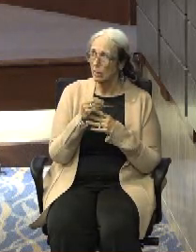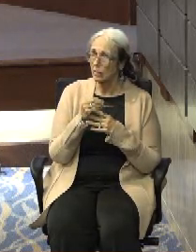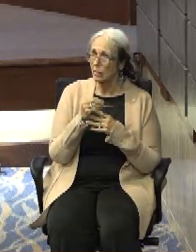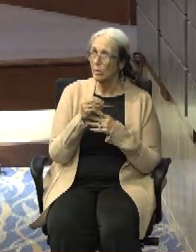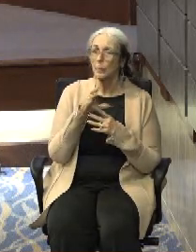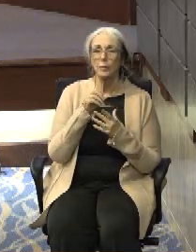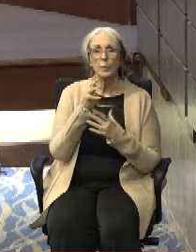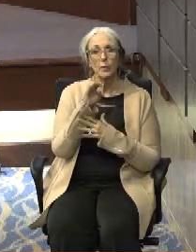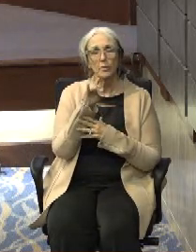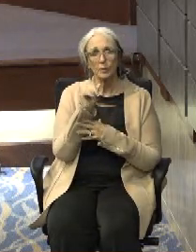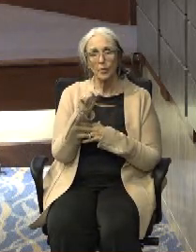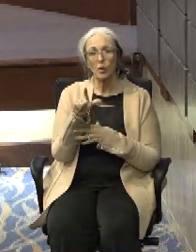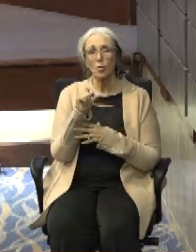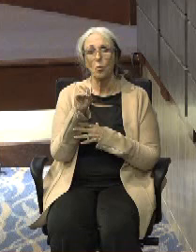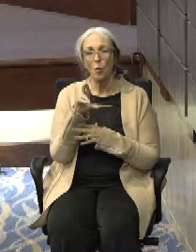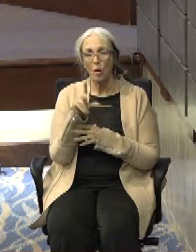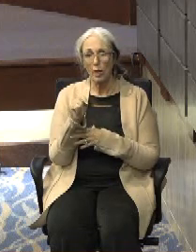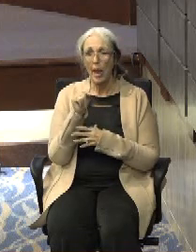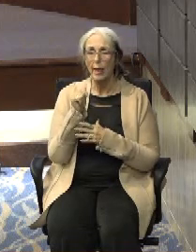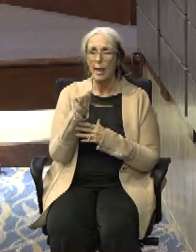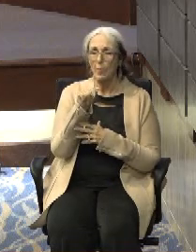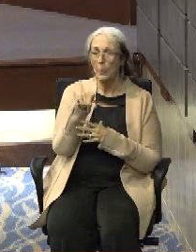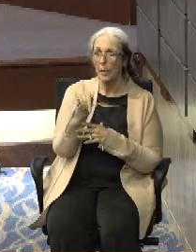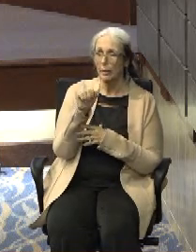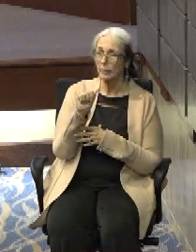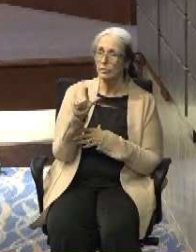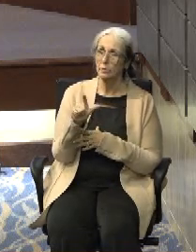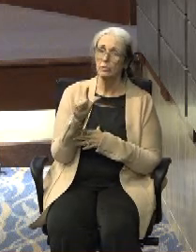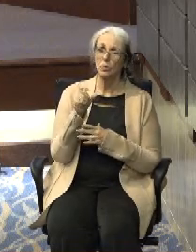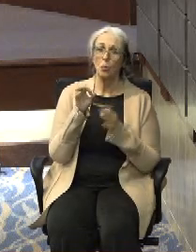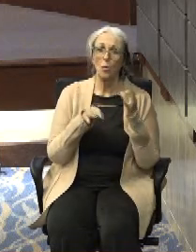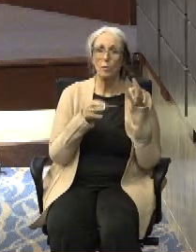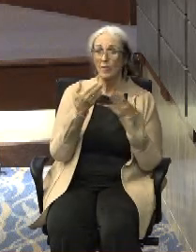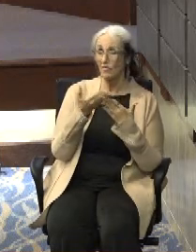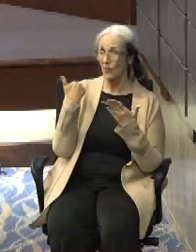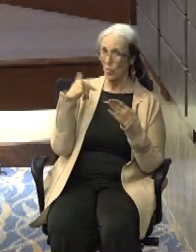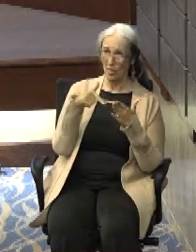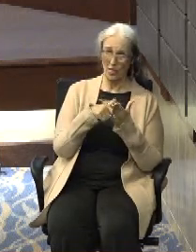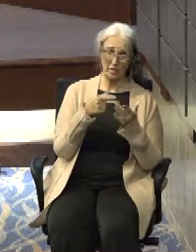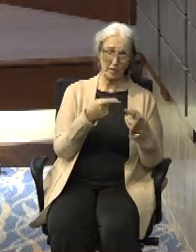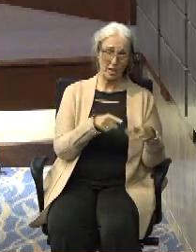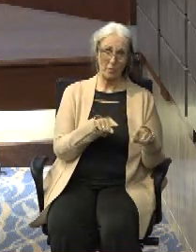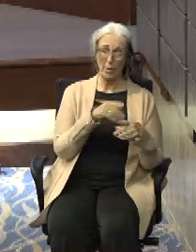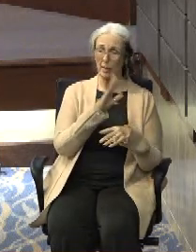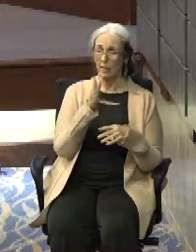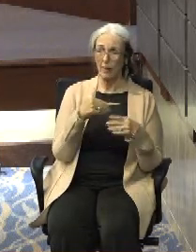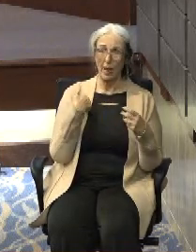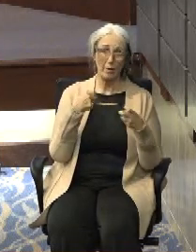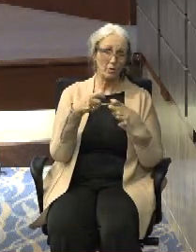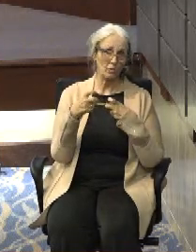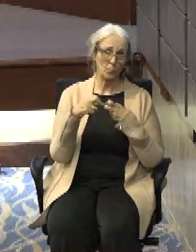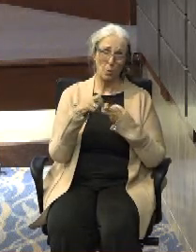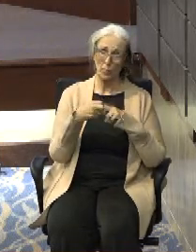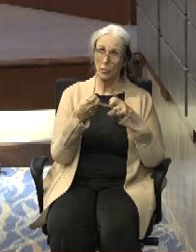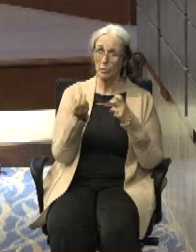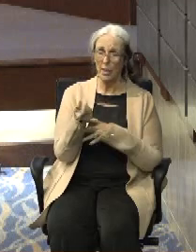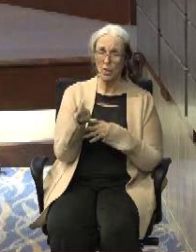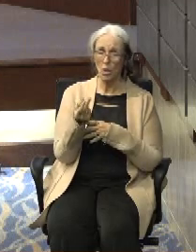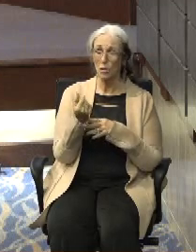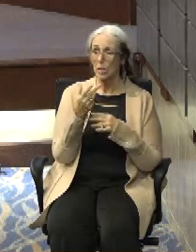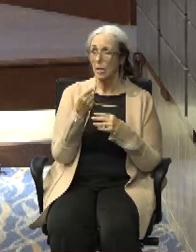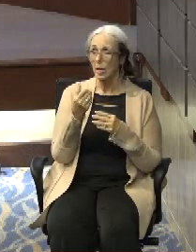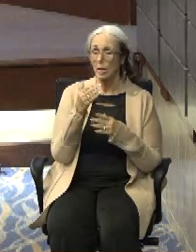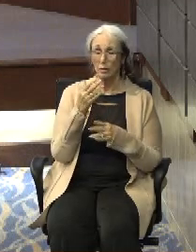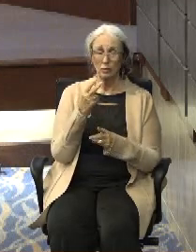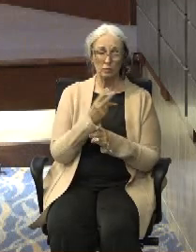municipal court, and I'm currently pursuing an appeal at the county court. Before this incident, I had never had to cross paths with animal control, and my dogs have consistently received top-notch